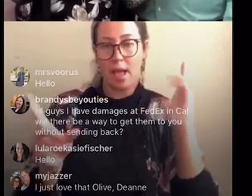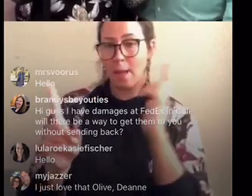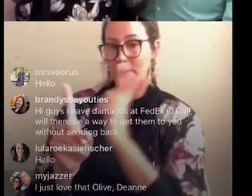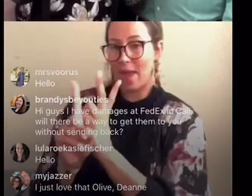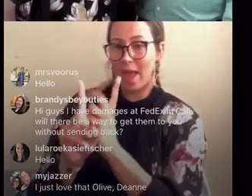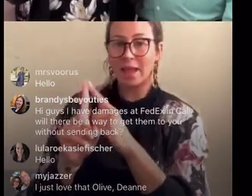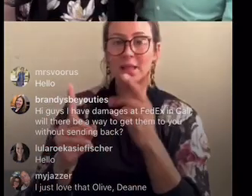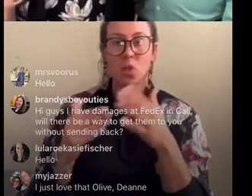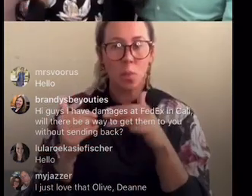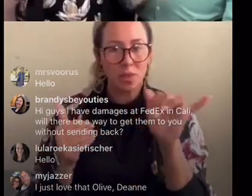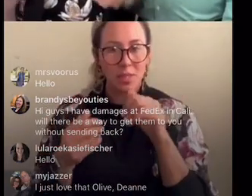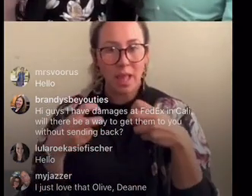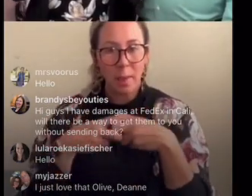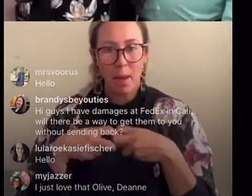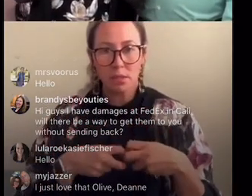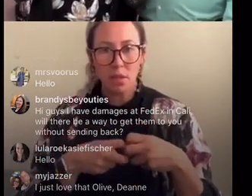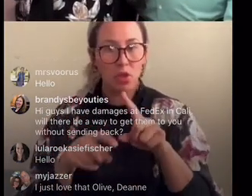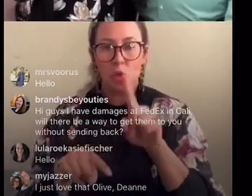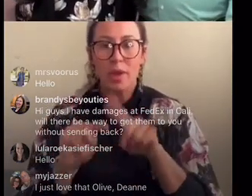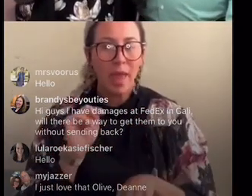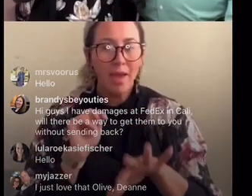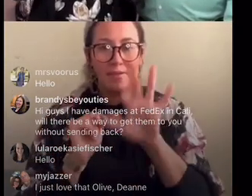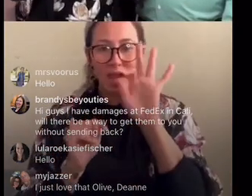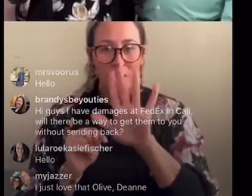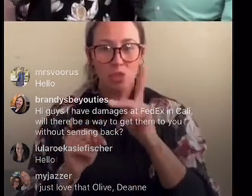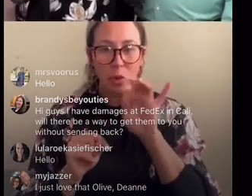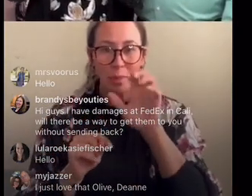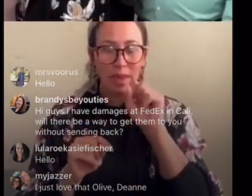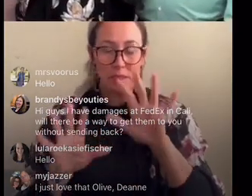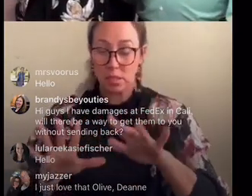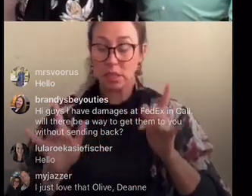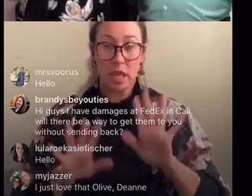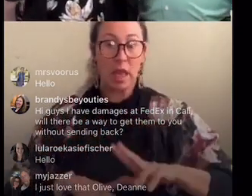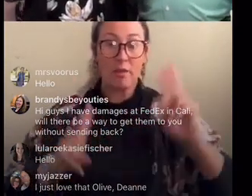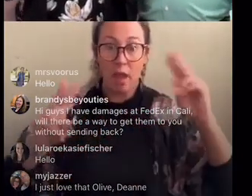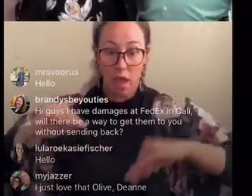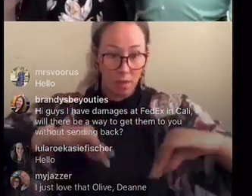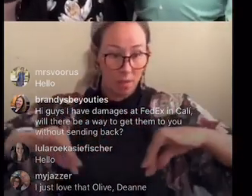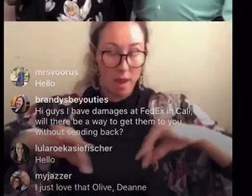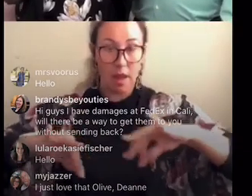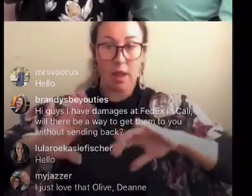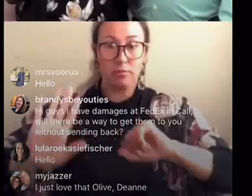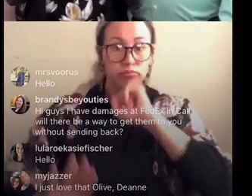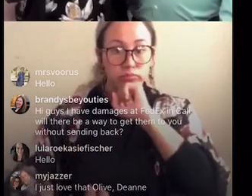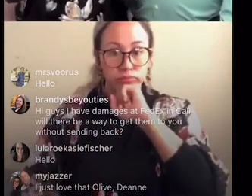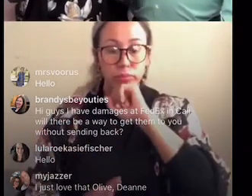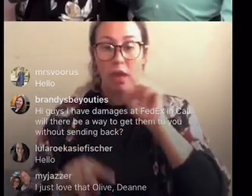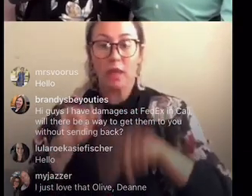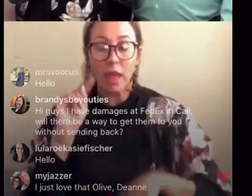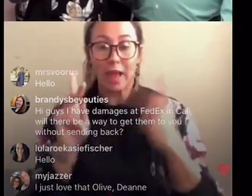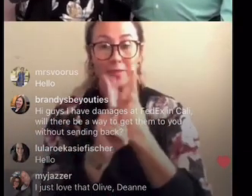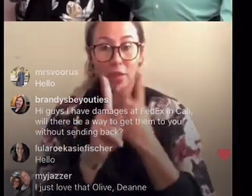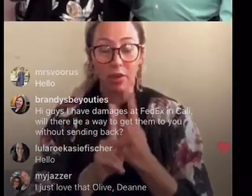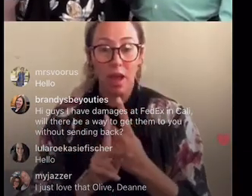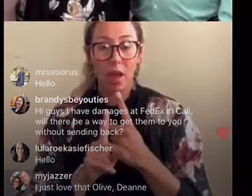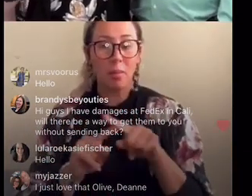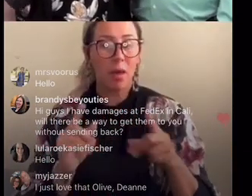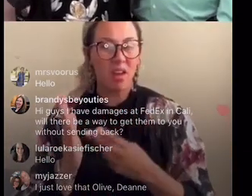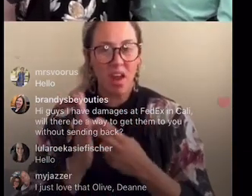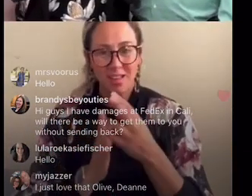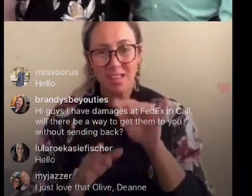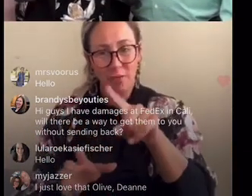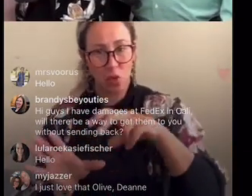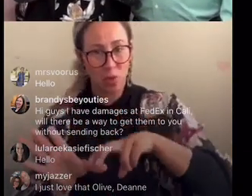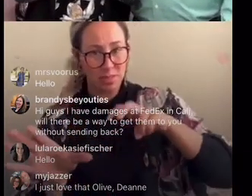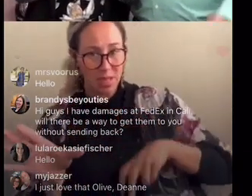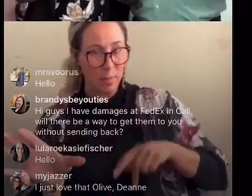jigsaw puzzle. You can't find the pieces, can't find the pieces. You're like, oh my gosh, I'm stumped. I can't even figure it out. But honestly, if you step away,